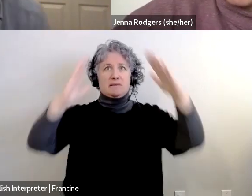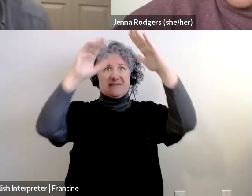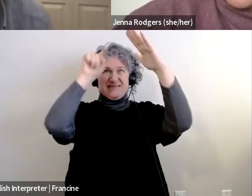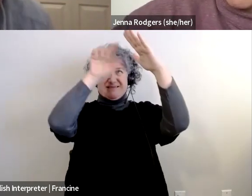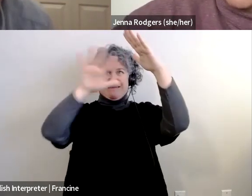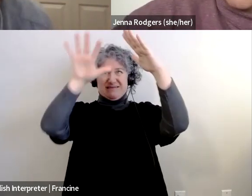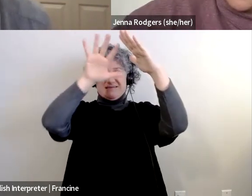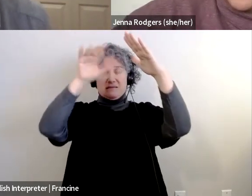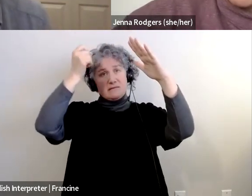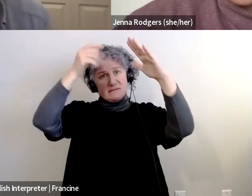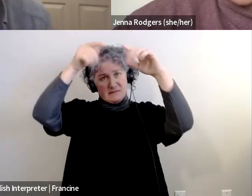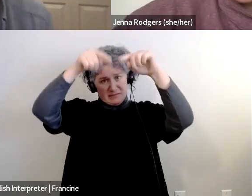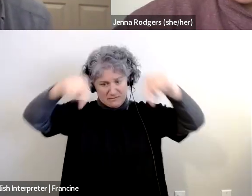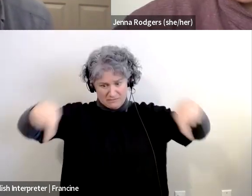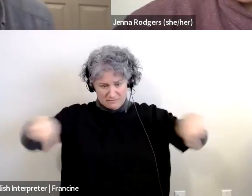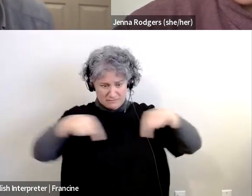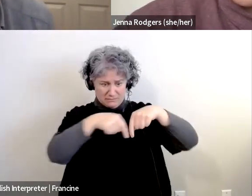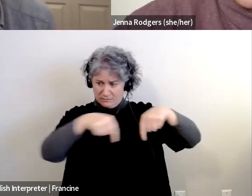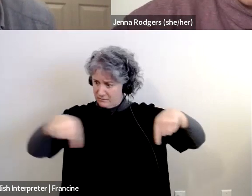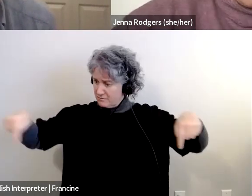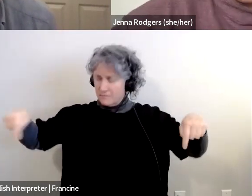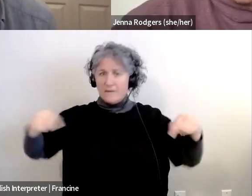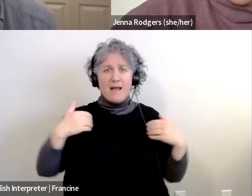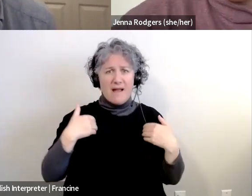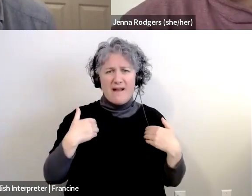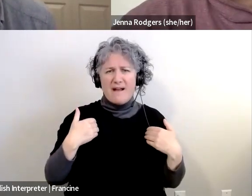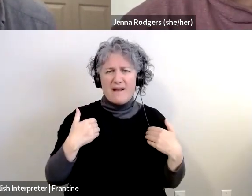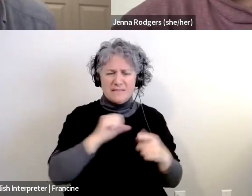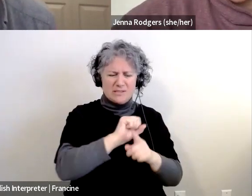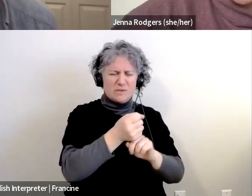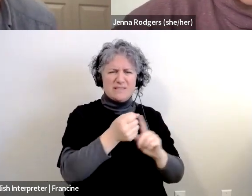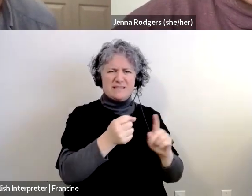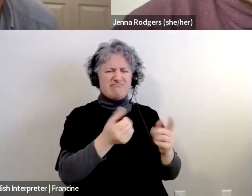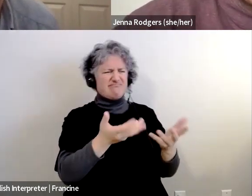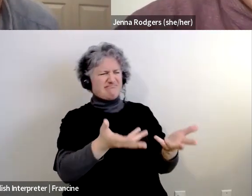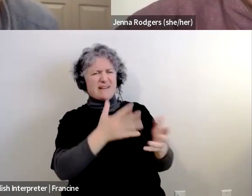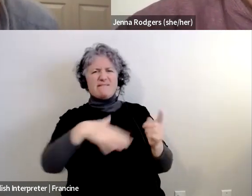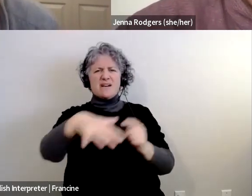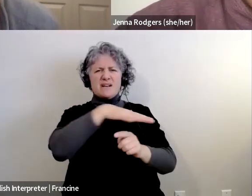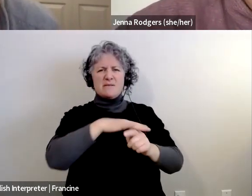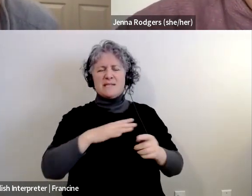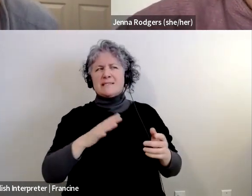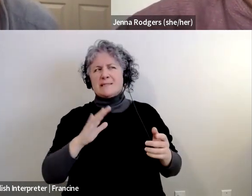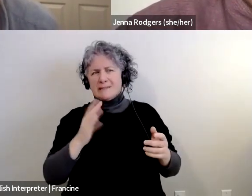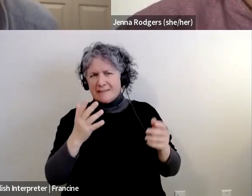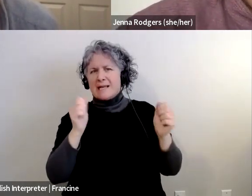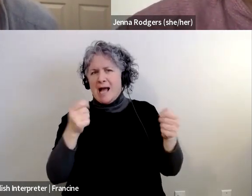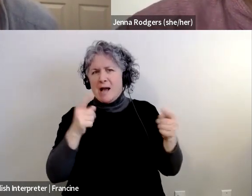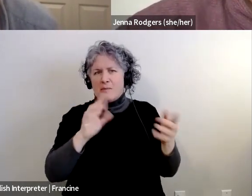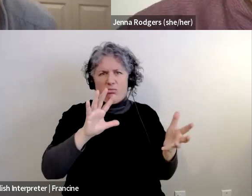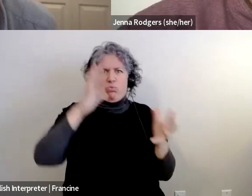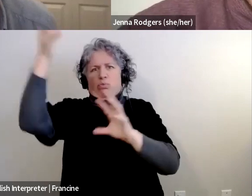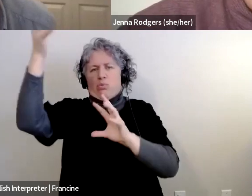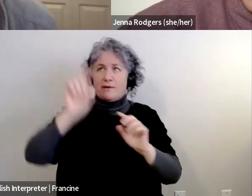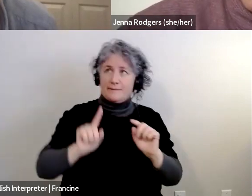However, the lower levels of the pyramid create the conditions for those upper levels to exist. Again, not all disrespect leads to violence,